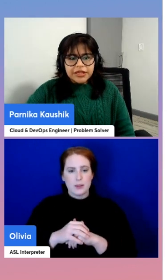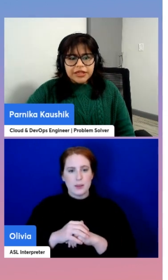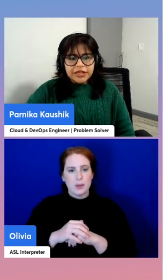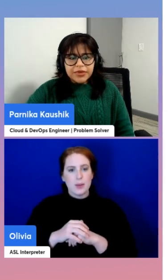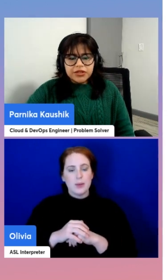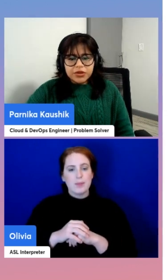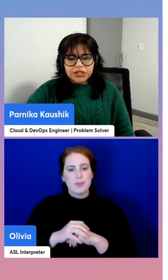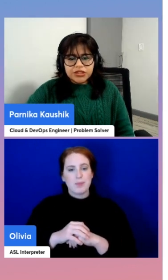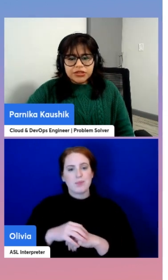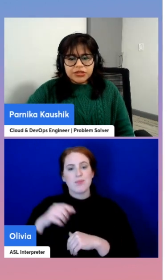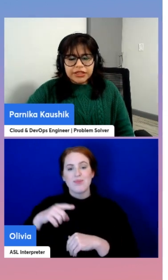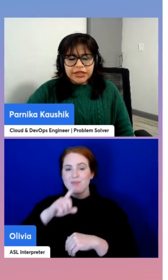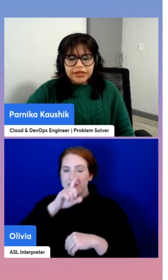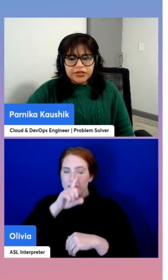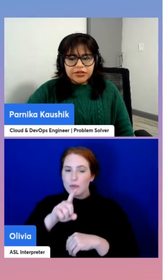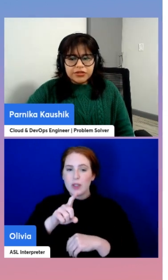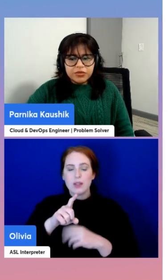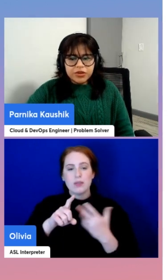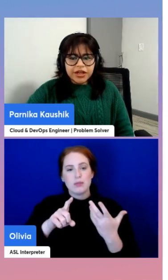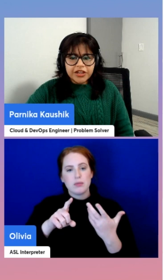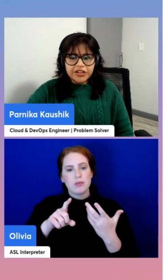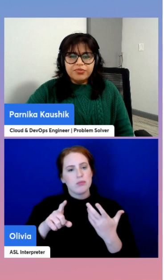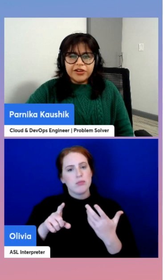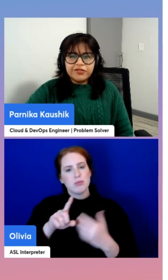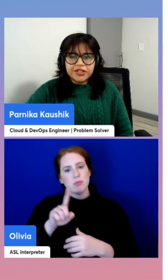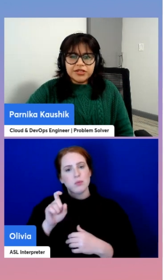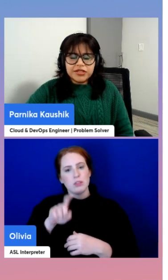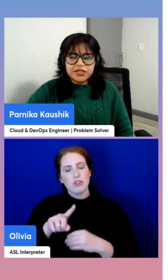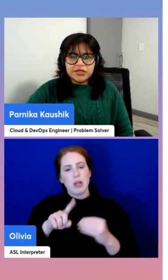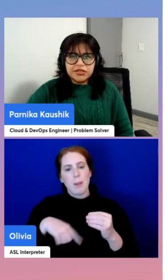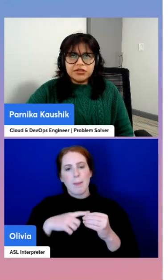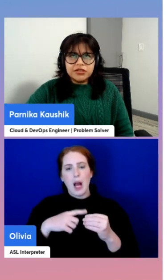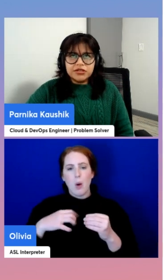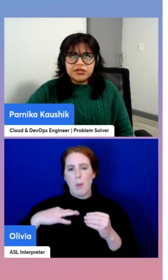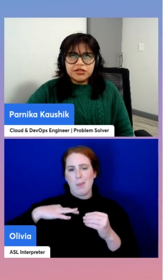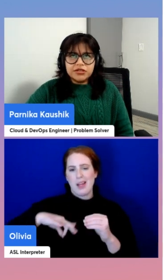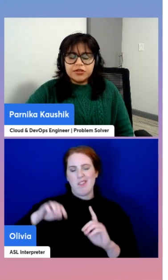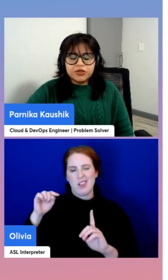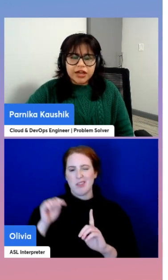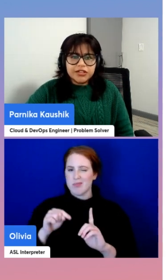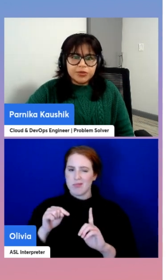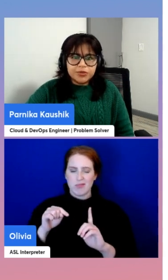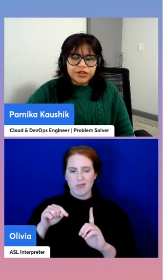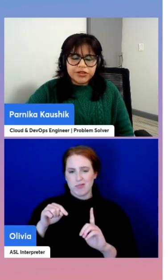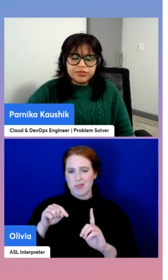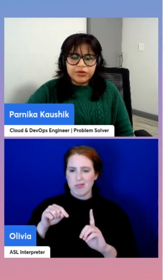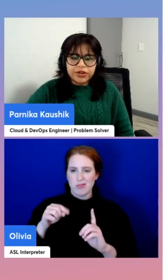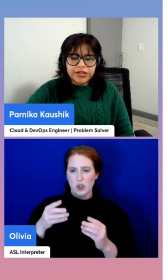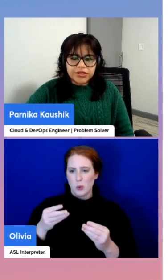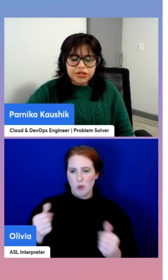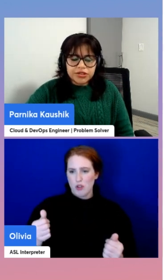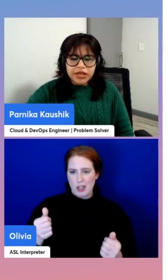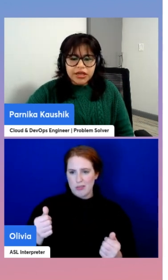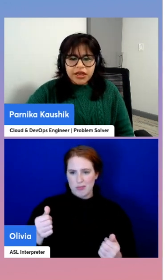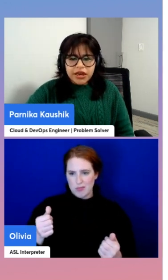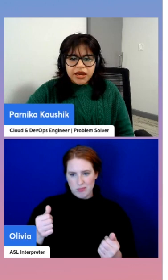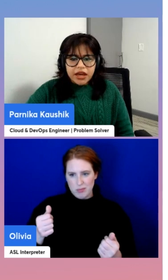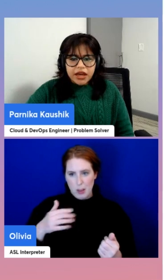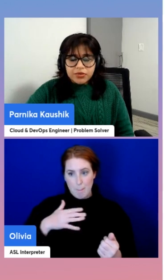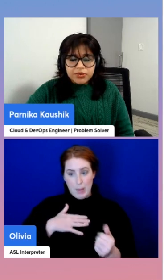Now, this really begs the question that, what kind of benefits does this kind of solution actually provide to my